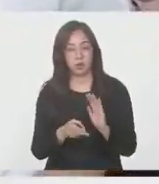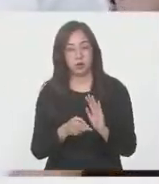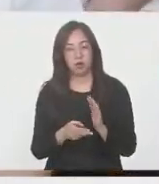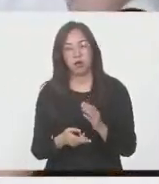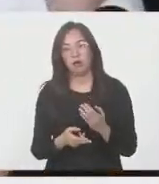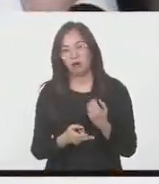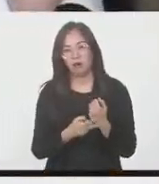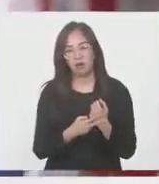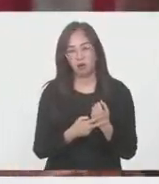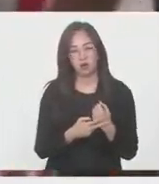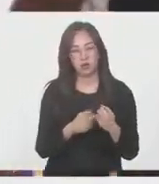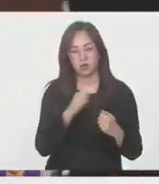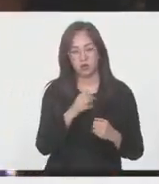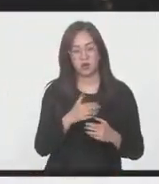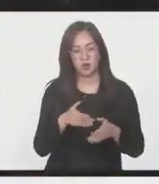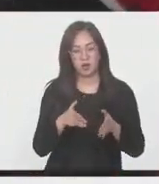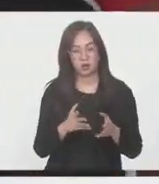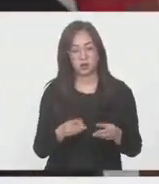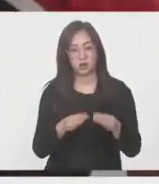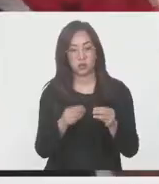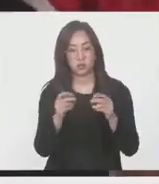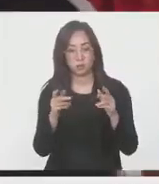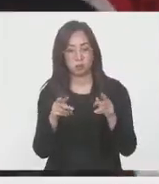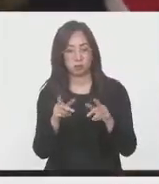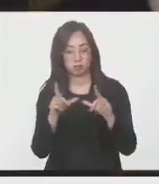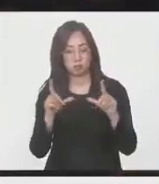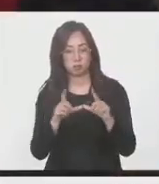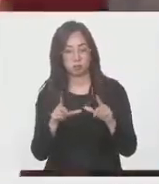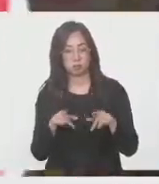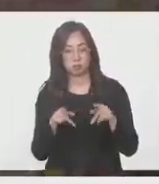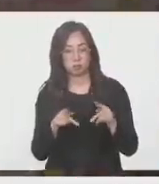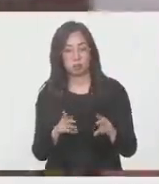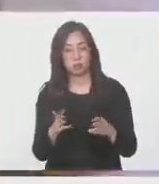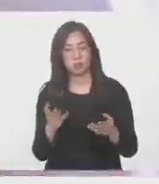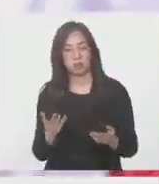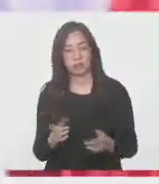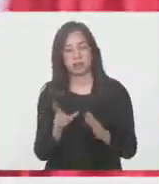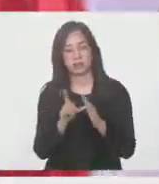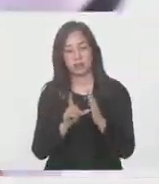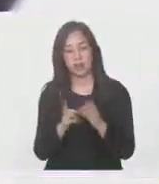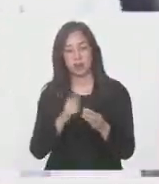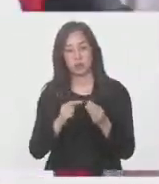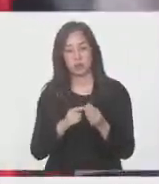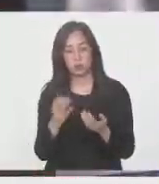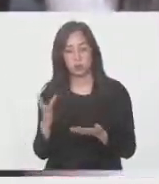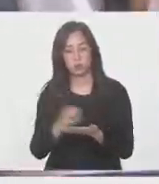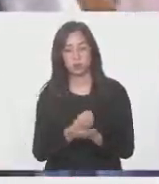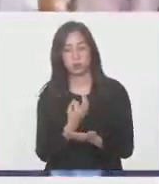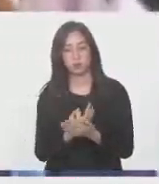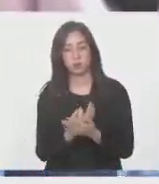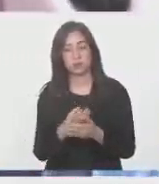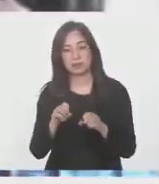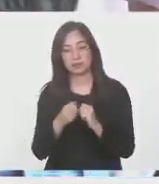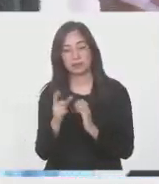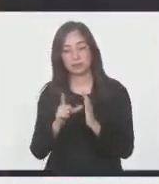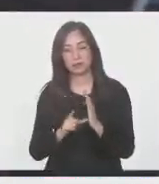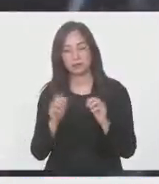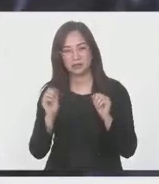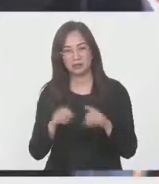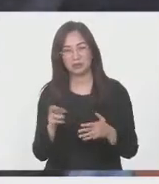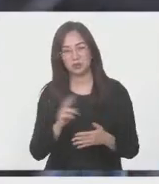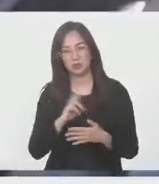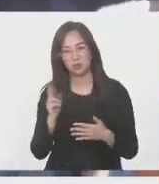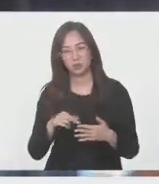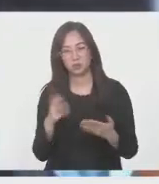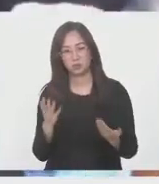of students, and exercise other legal and administrative remedies for the collection of fees. Violation of the law may subject the